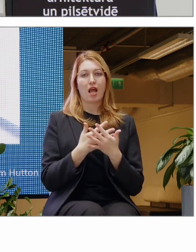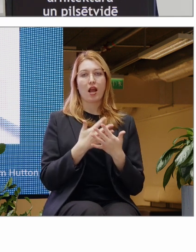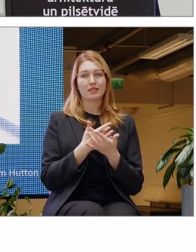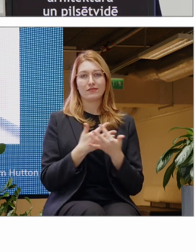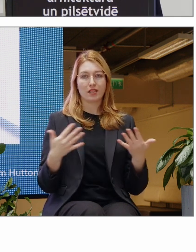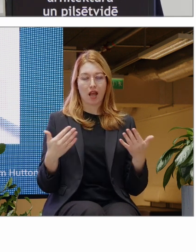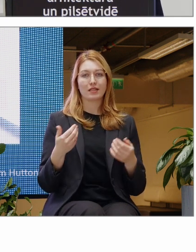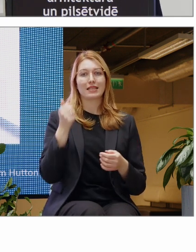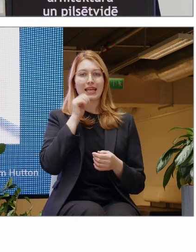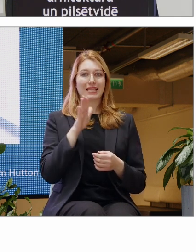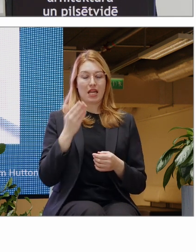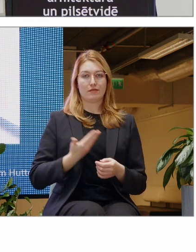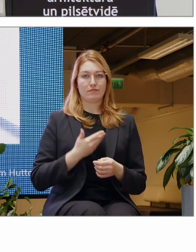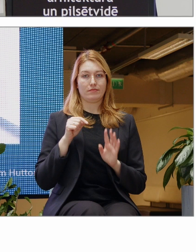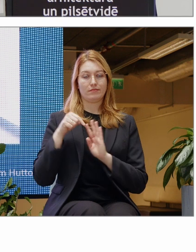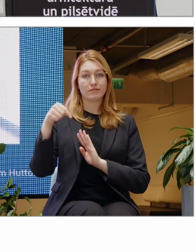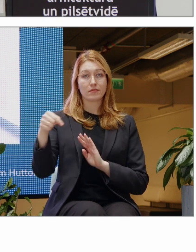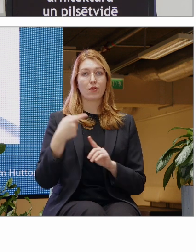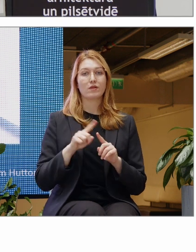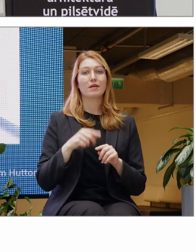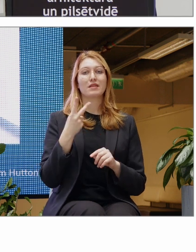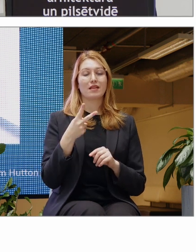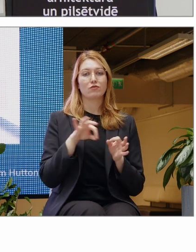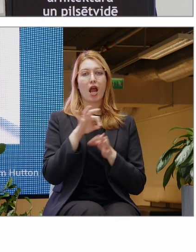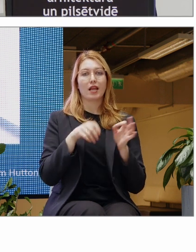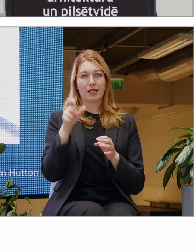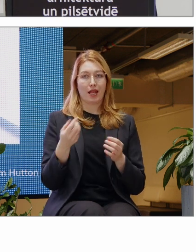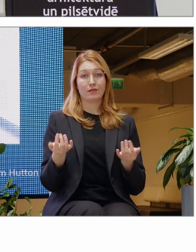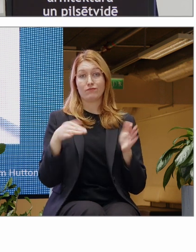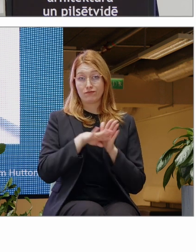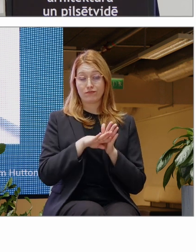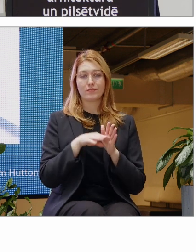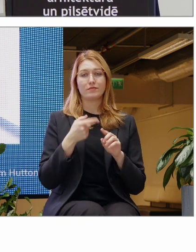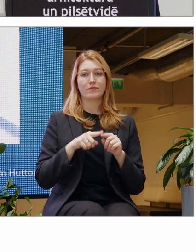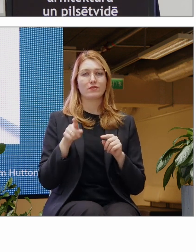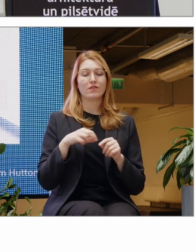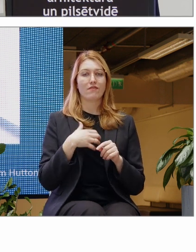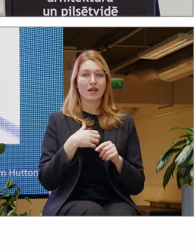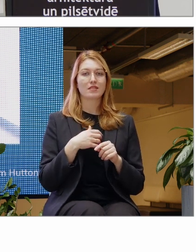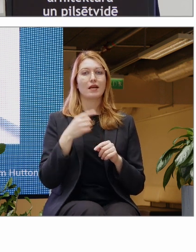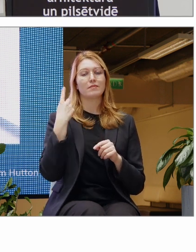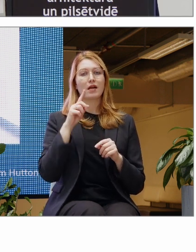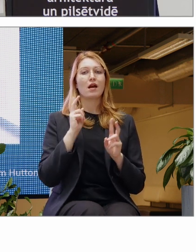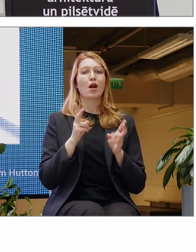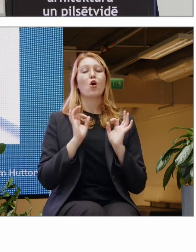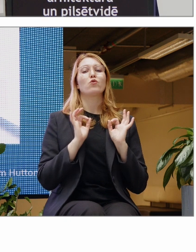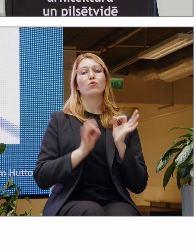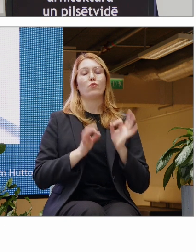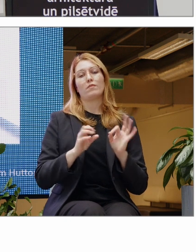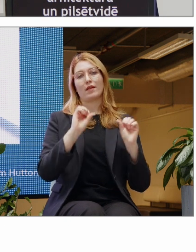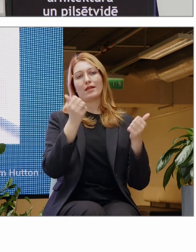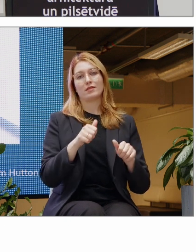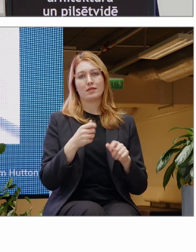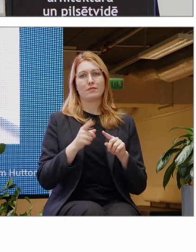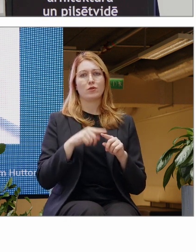daily living, and I posted this to architects. They also had to produce their normal CAD design, so something they would normally